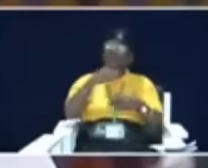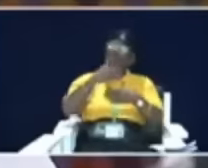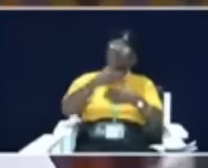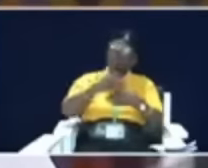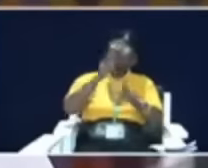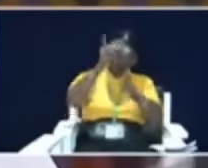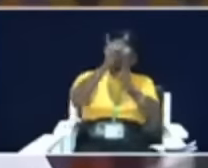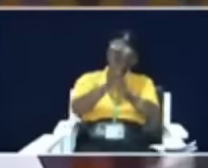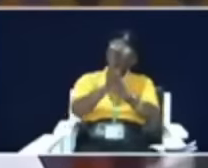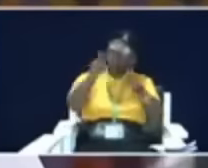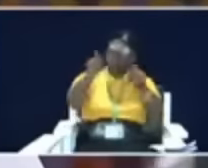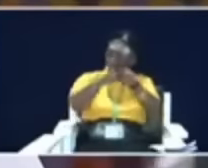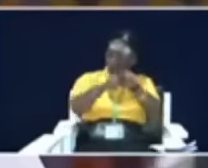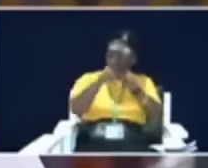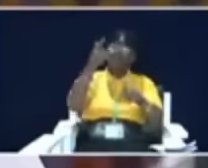Just like the Red Sea,